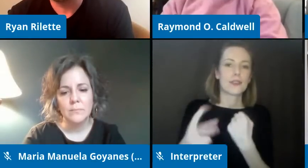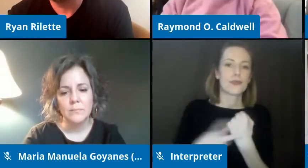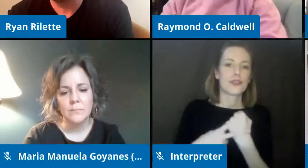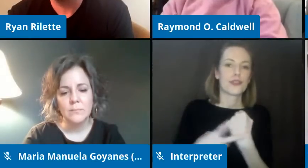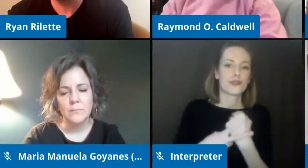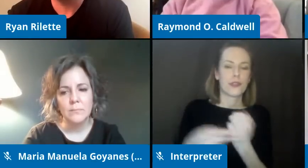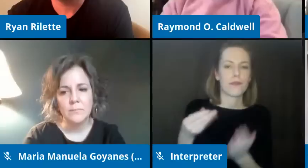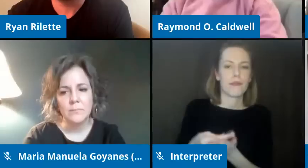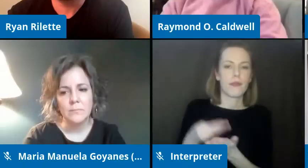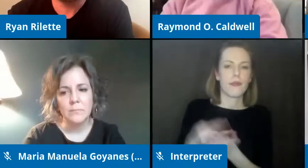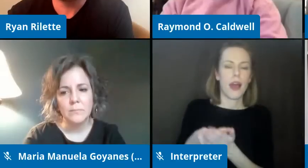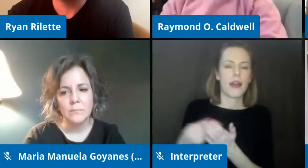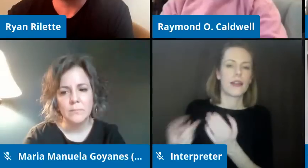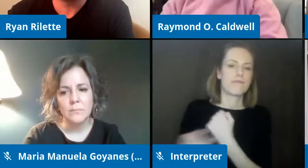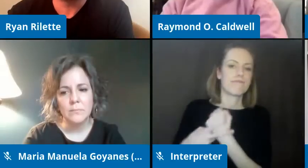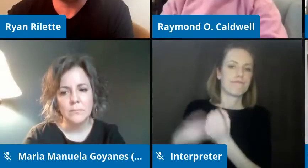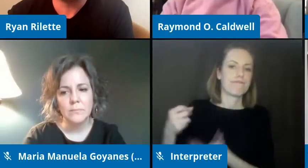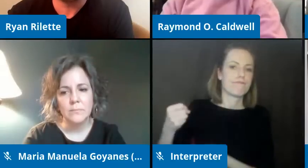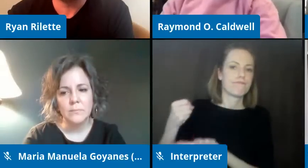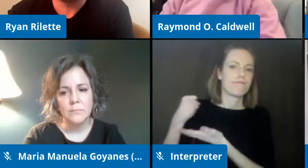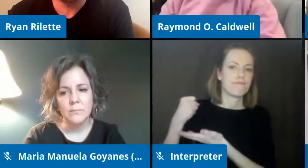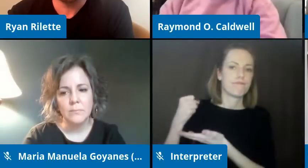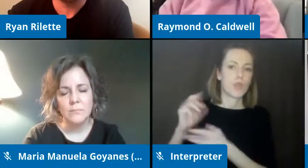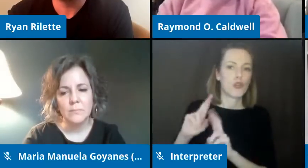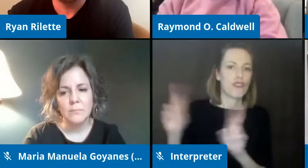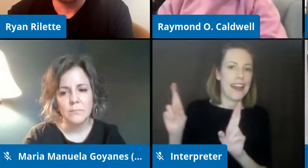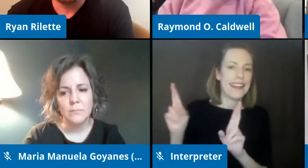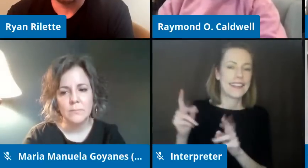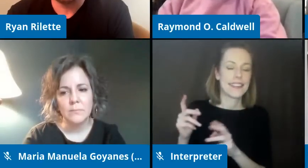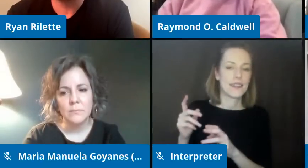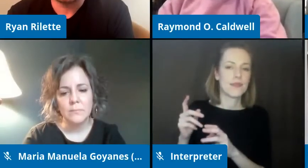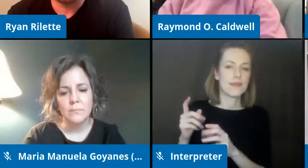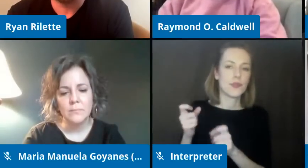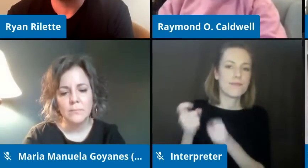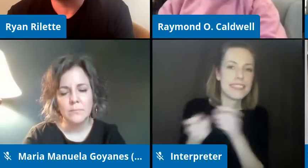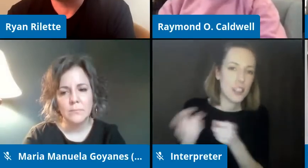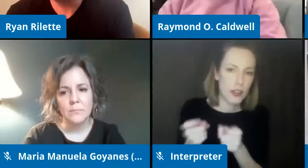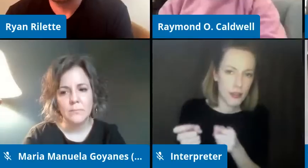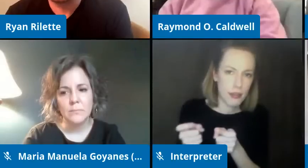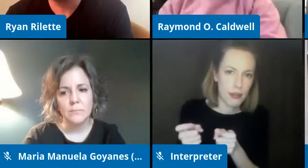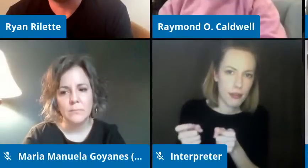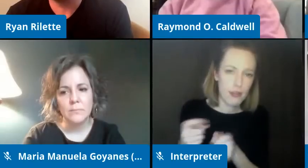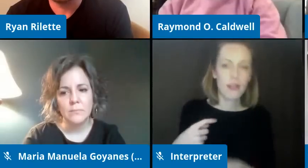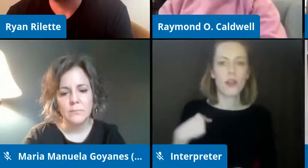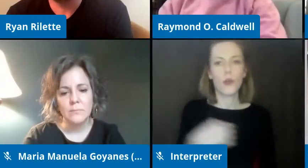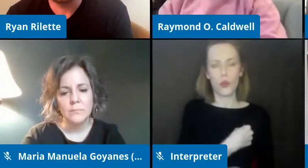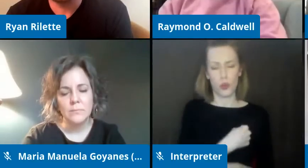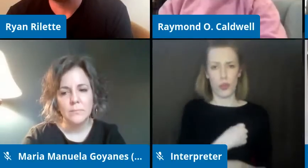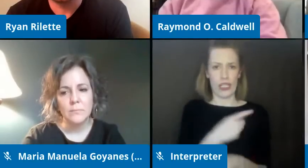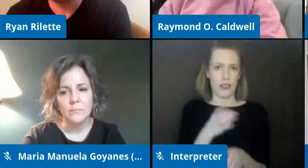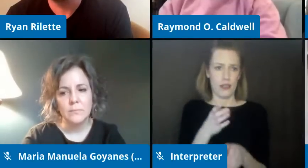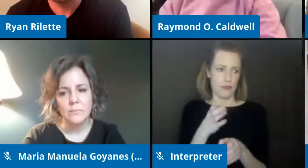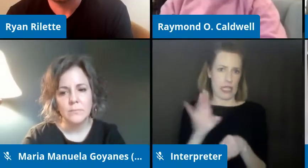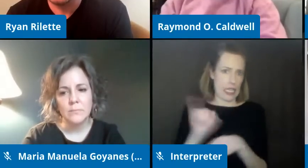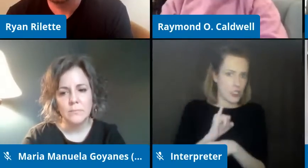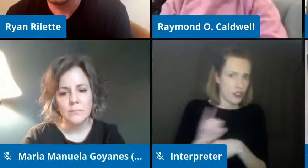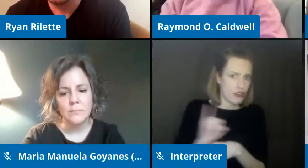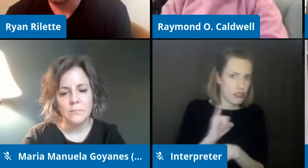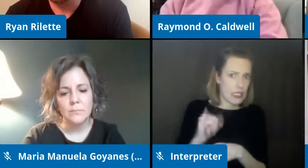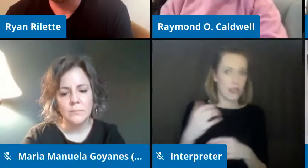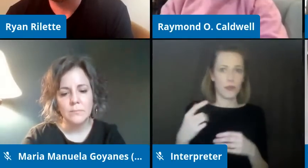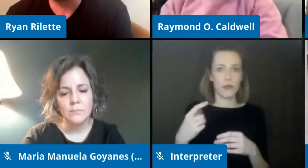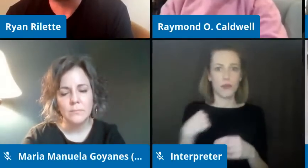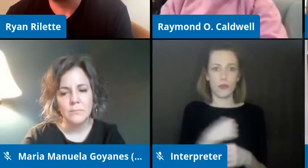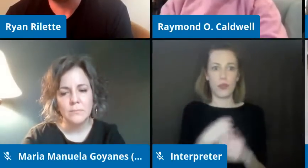this stuff. We're an industry that has built itself in many ways on this antiquated idea of having a giant